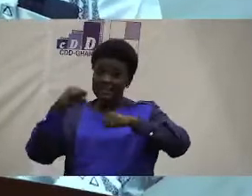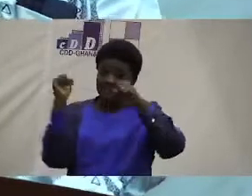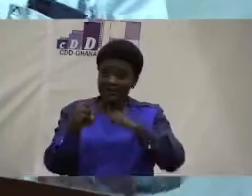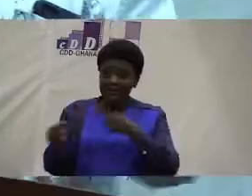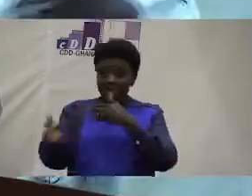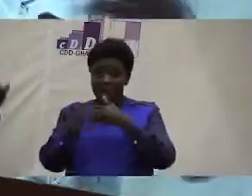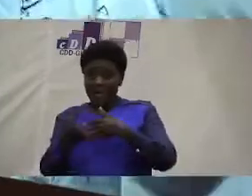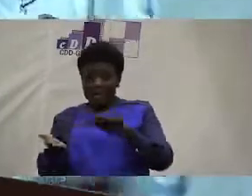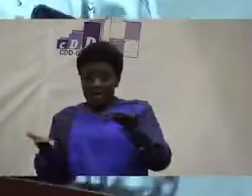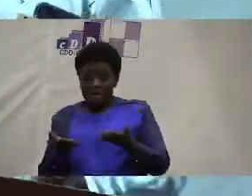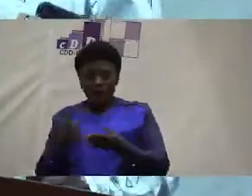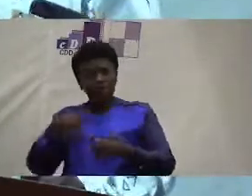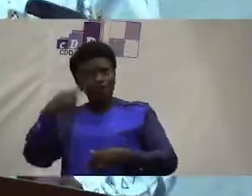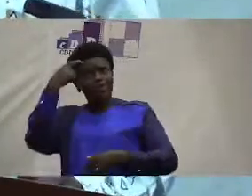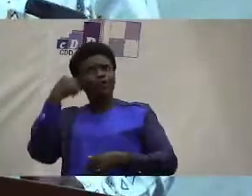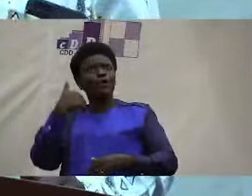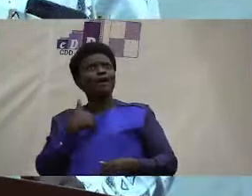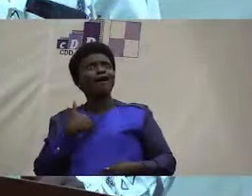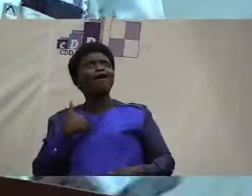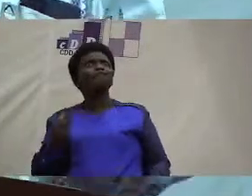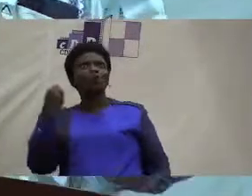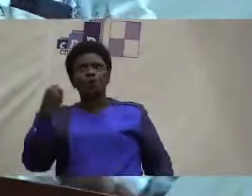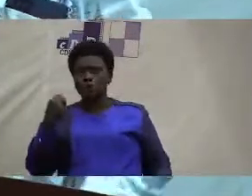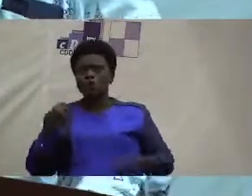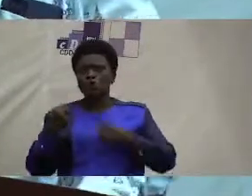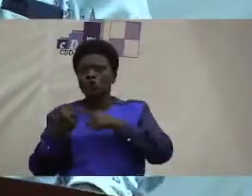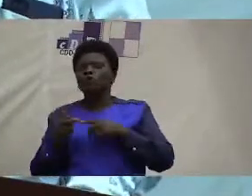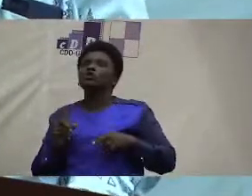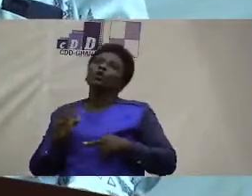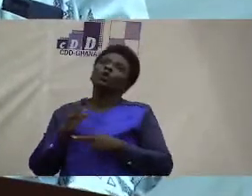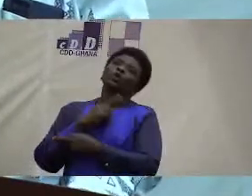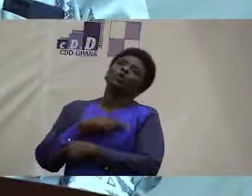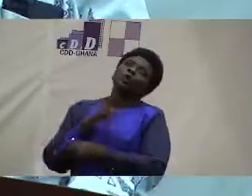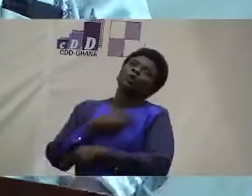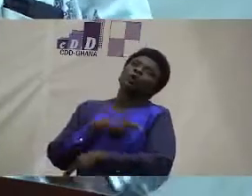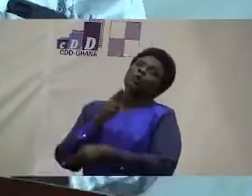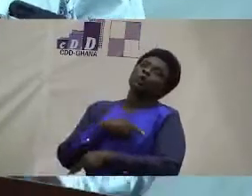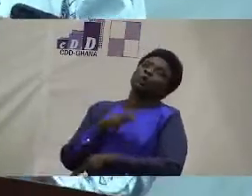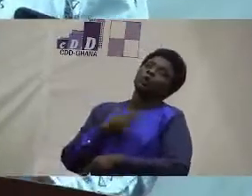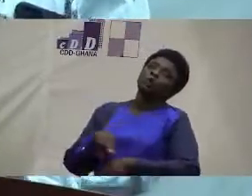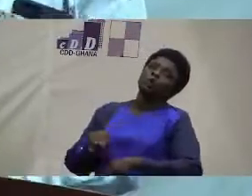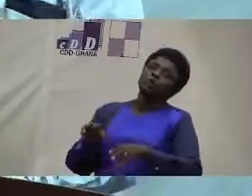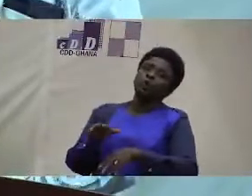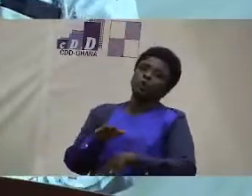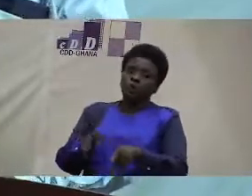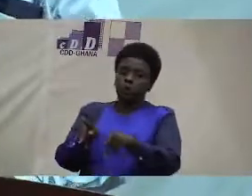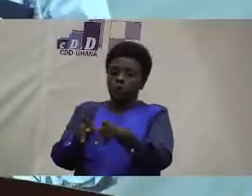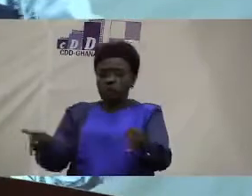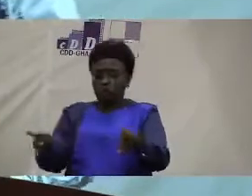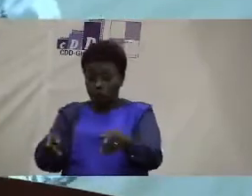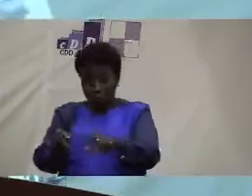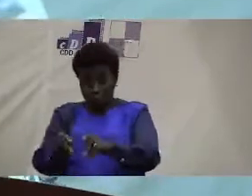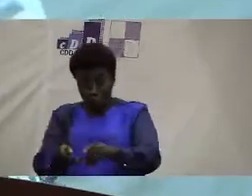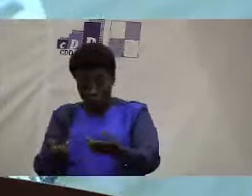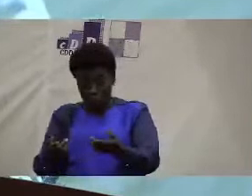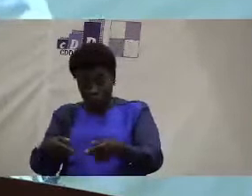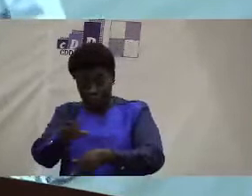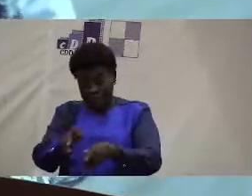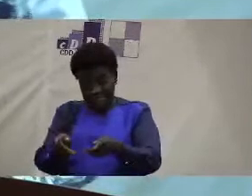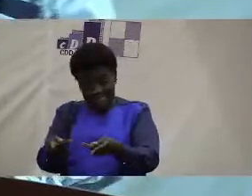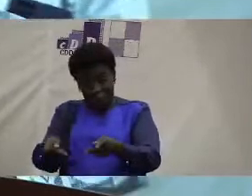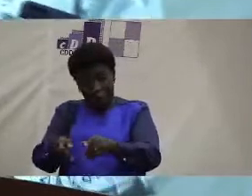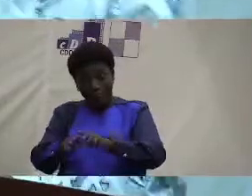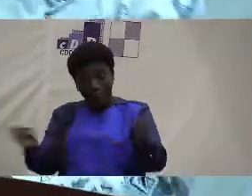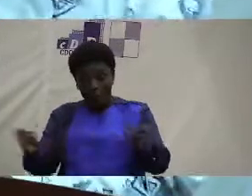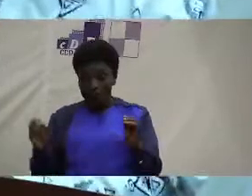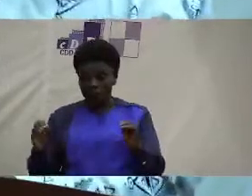again. We thought we had it and relaxed our guards. Now we have to put